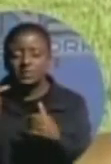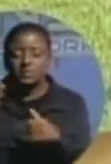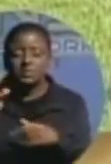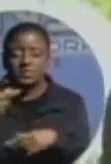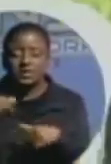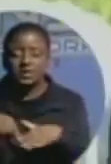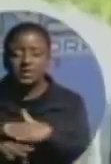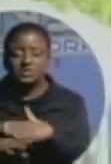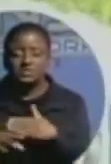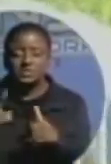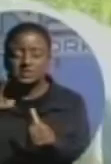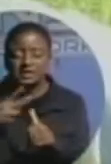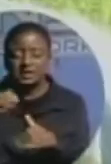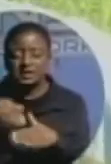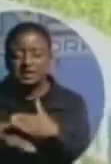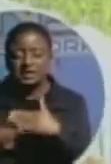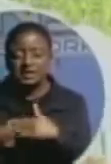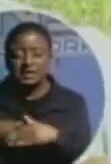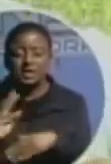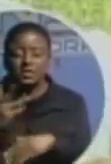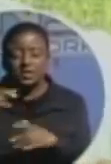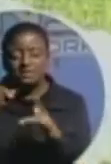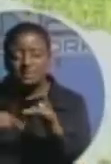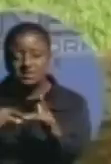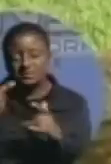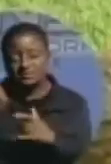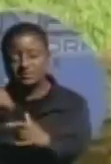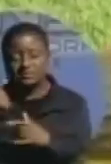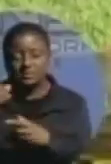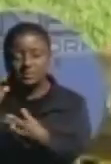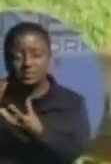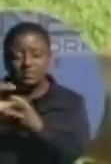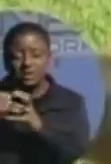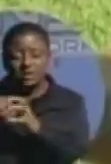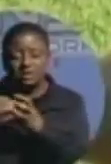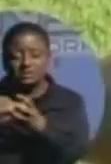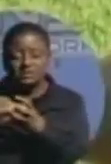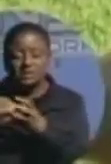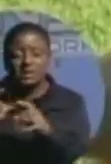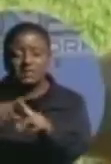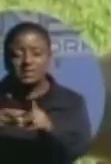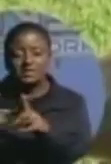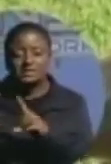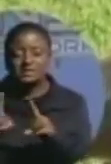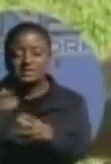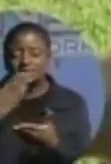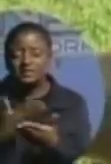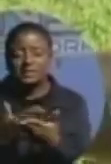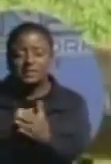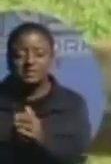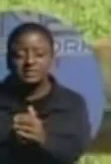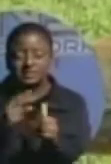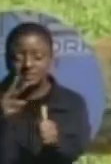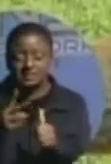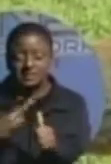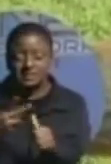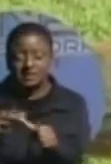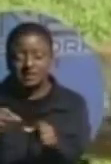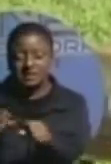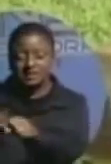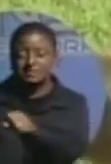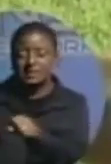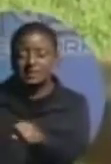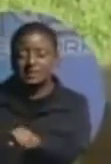good. Miss a couple of balls, but we do good at the end. Second base, center field,